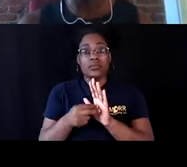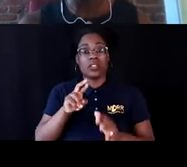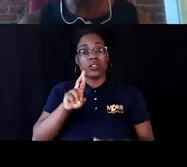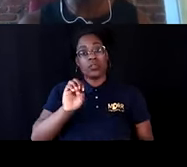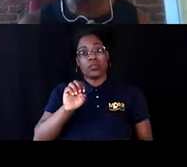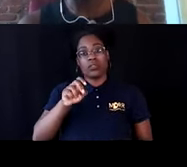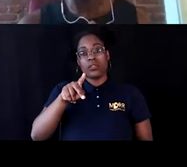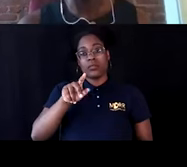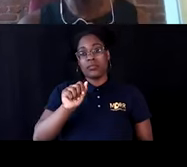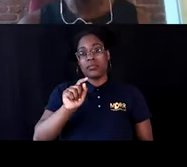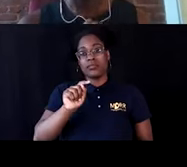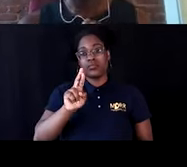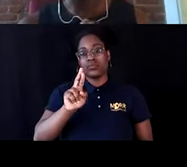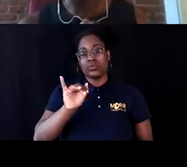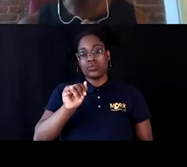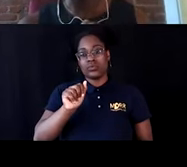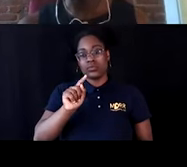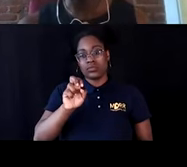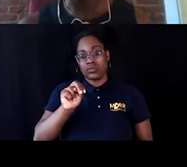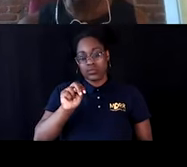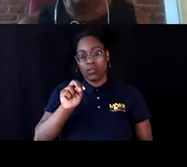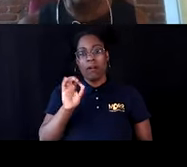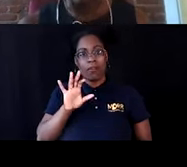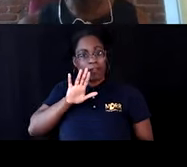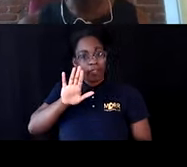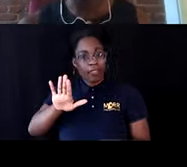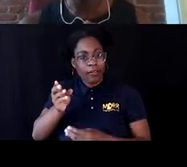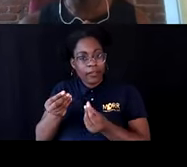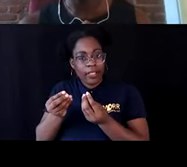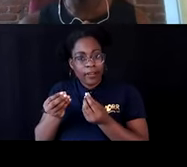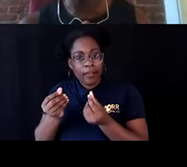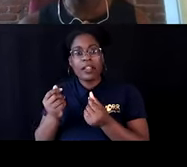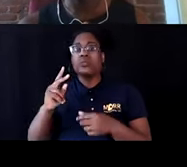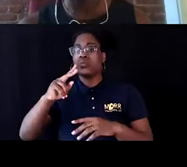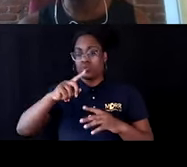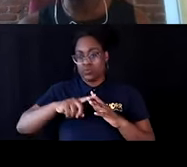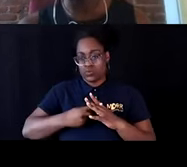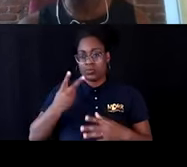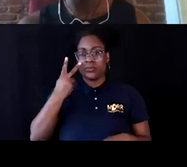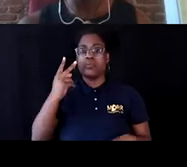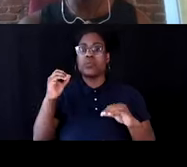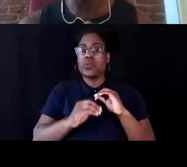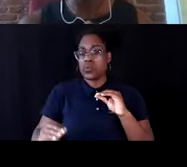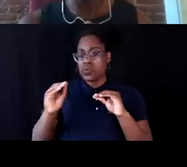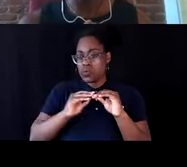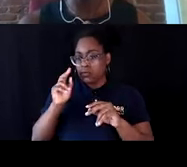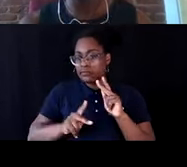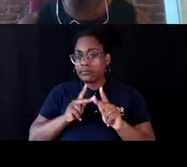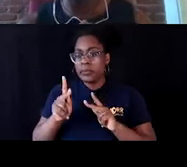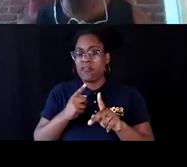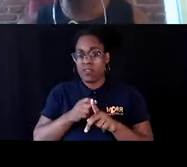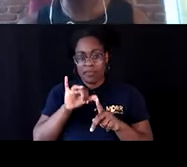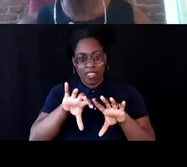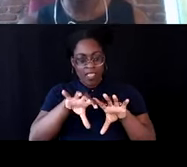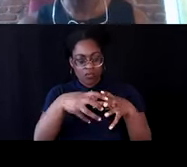Lenape ancestral lands, has picked up pace because of this return to the sort of